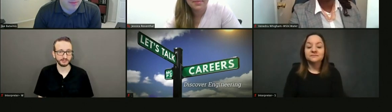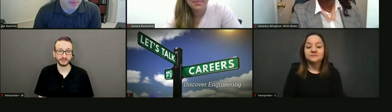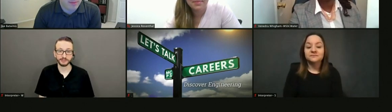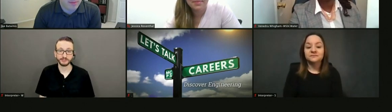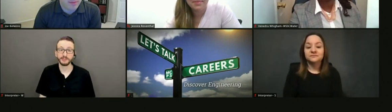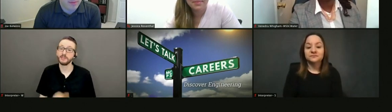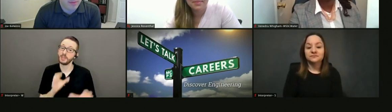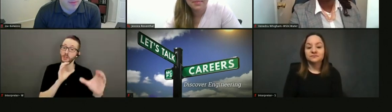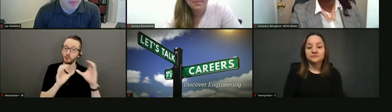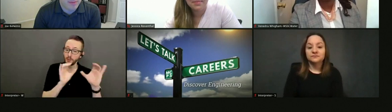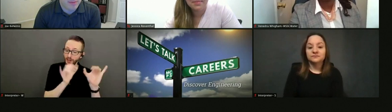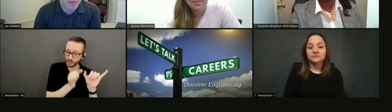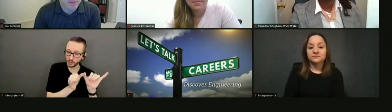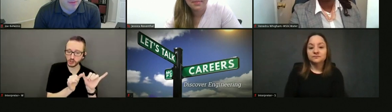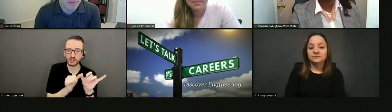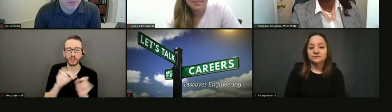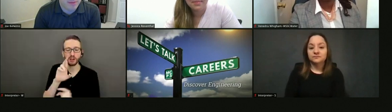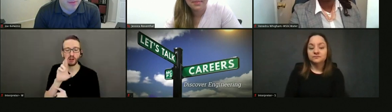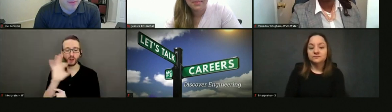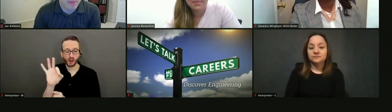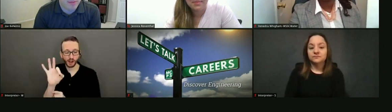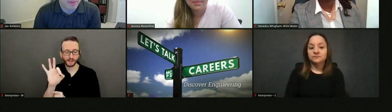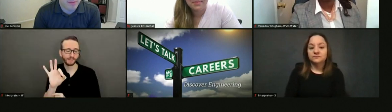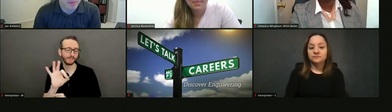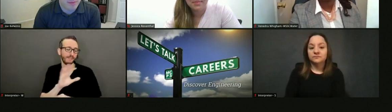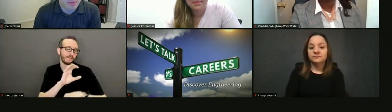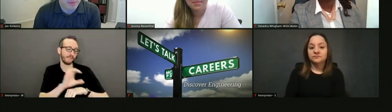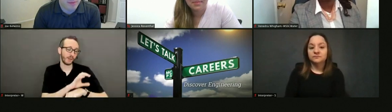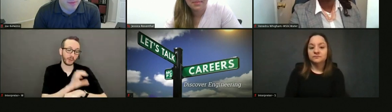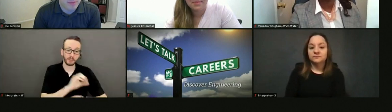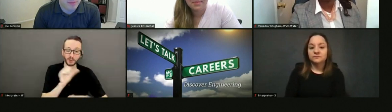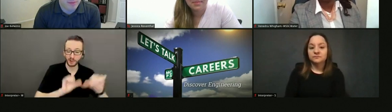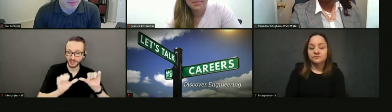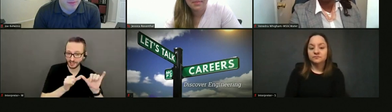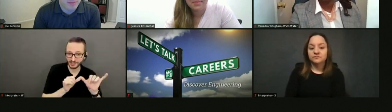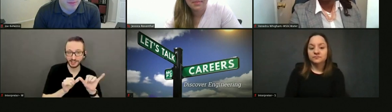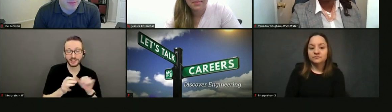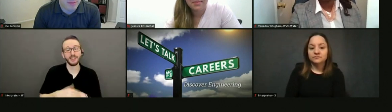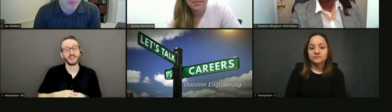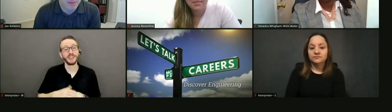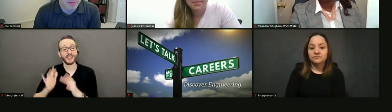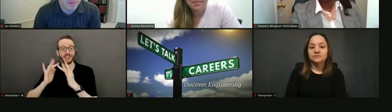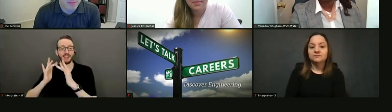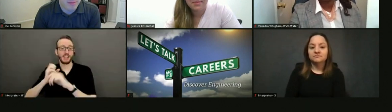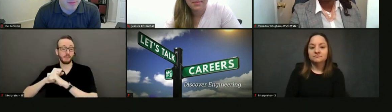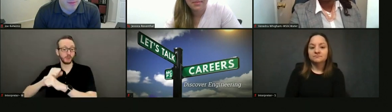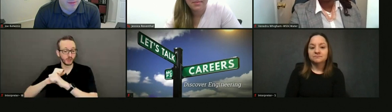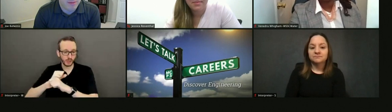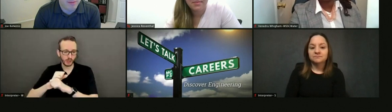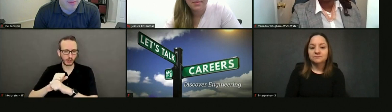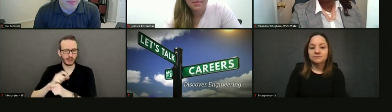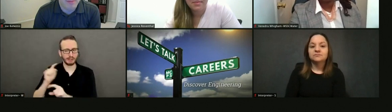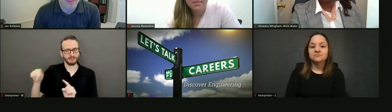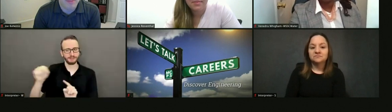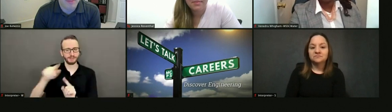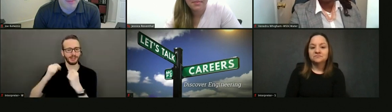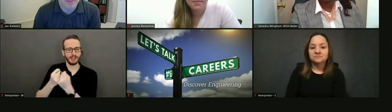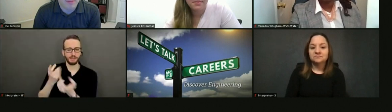Communications engineers and RF engineers, computer science engineers, and cybersecurity engineers are things I work with every